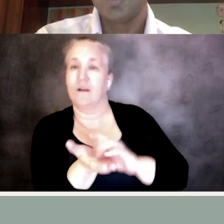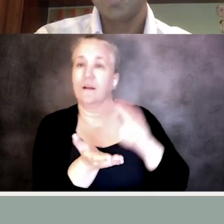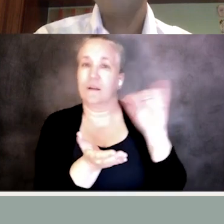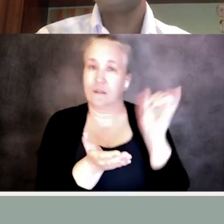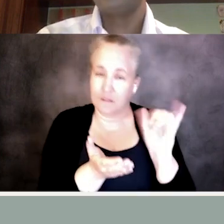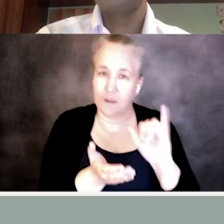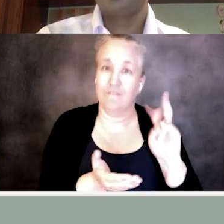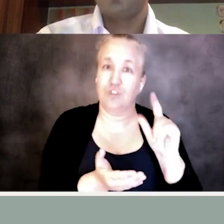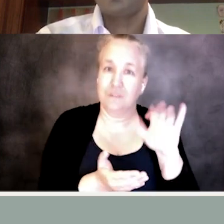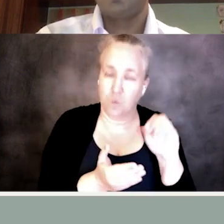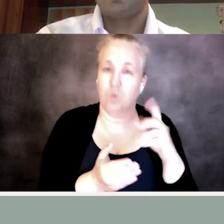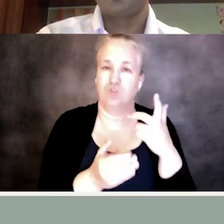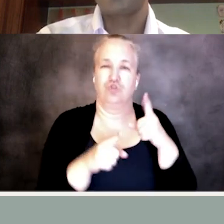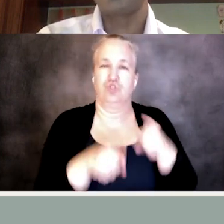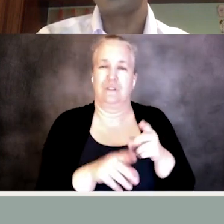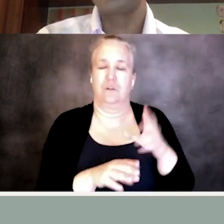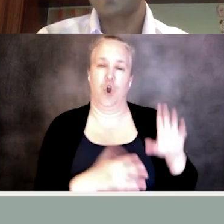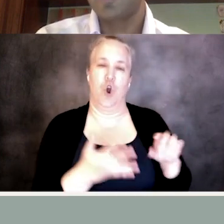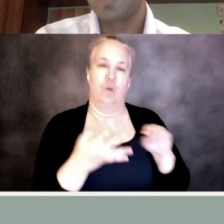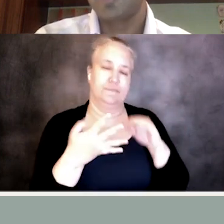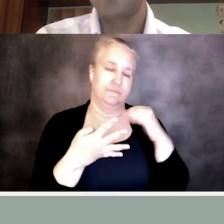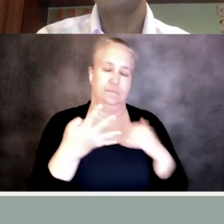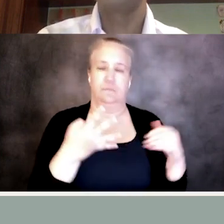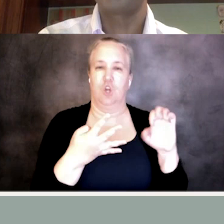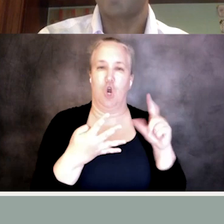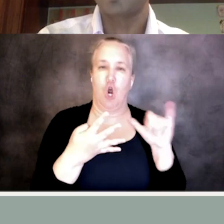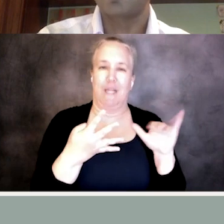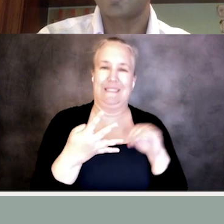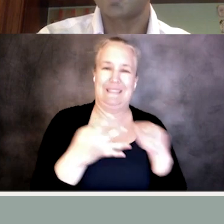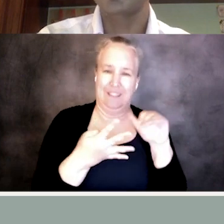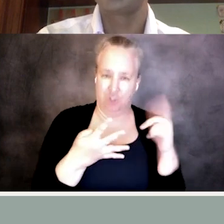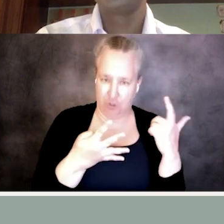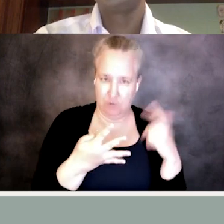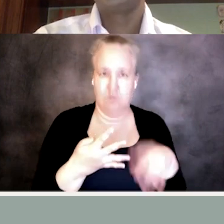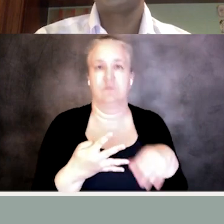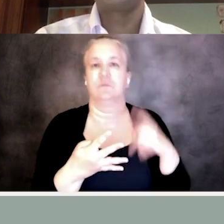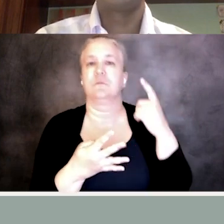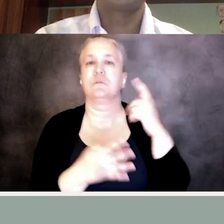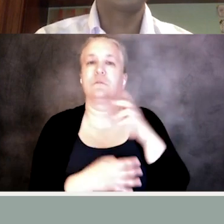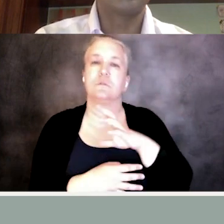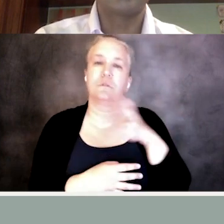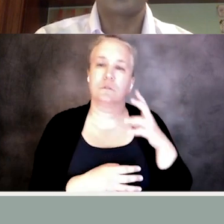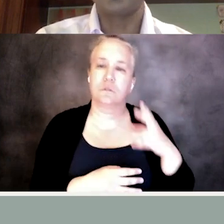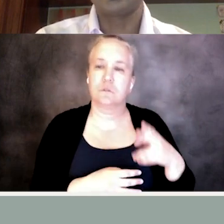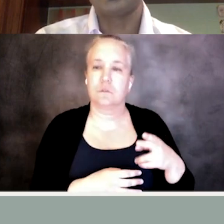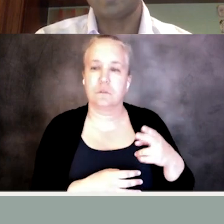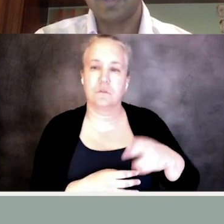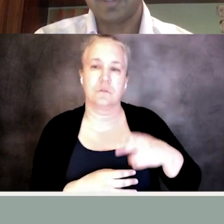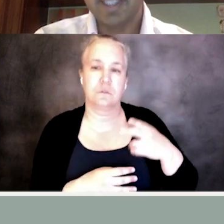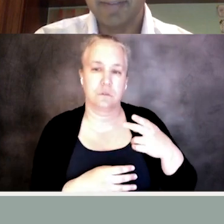Verzenio in the earlier stage setting, primarily higher risk setting with lymphopositive disease, higher tumor turnover with